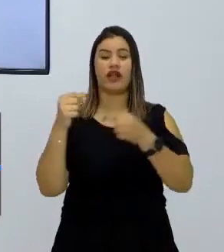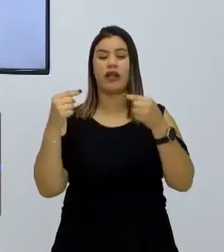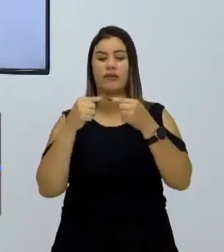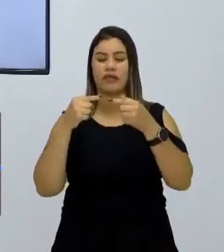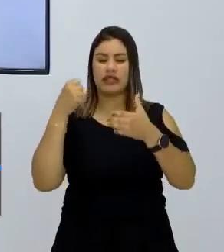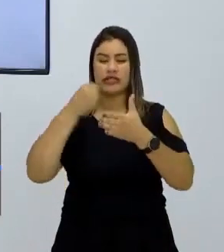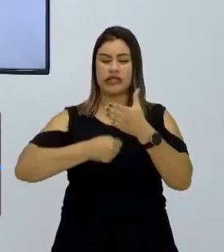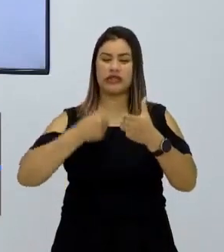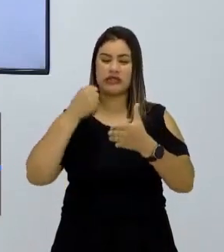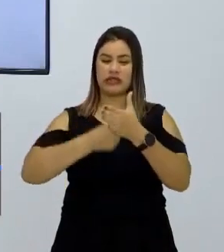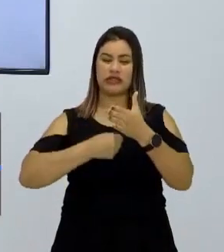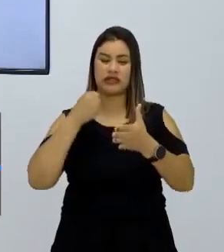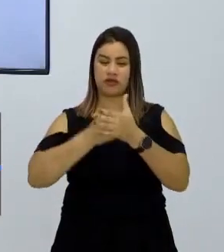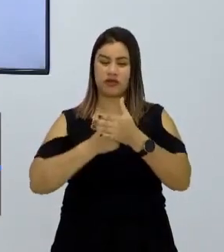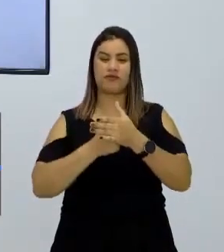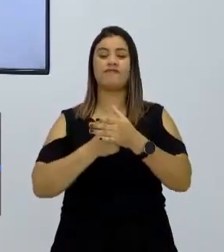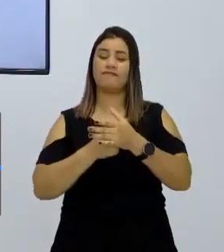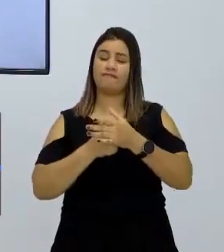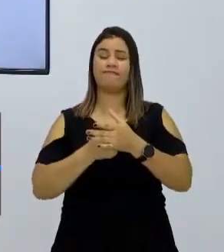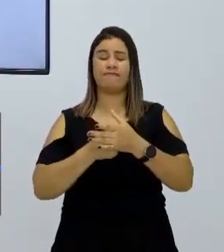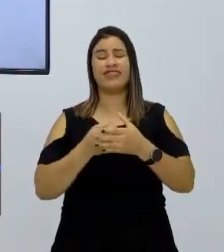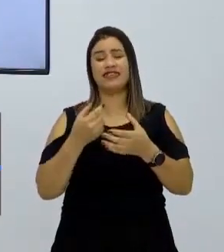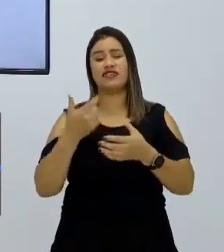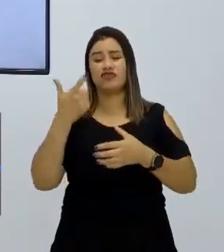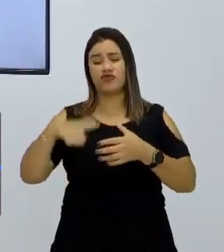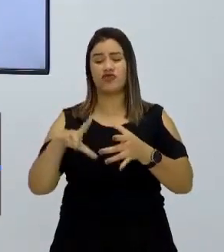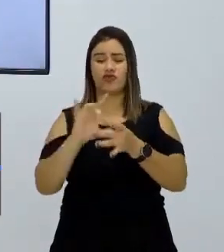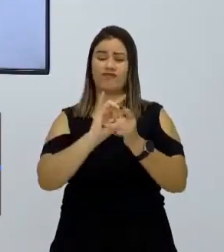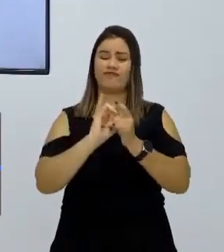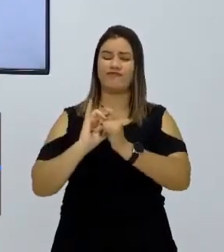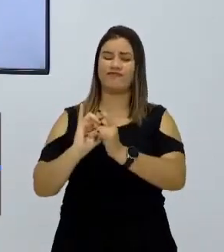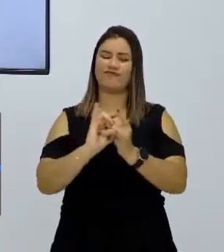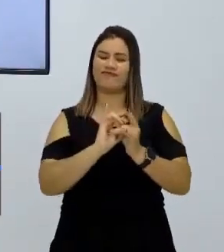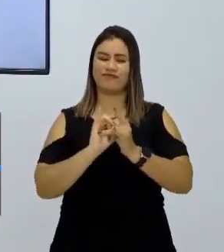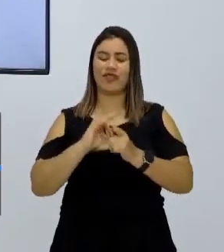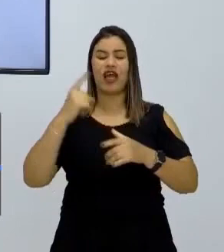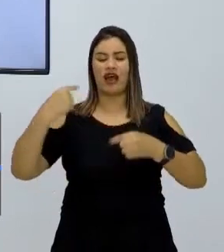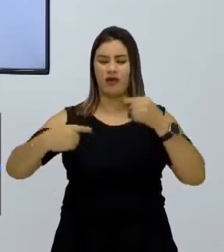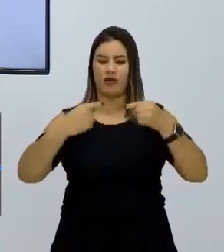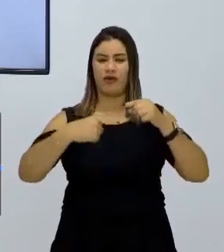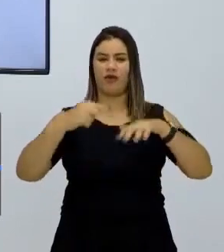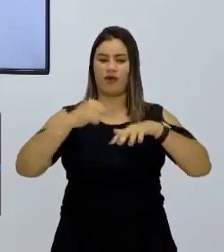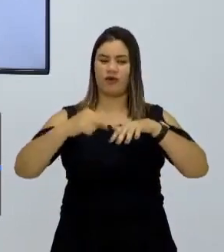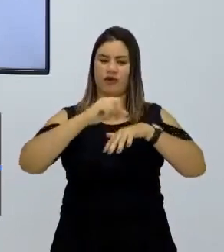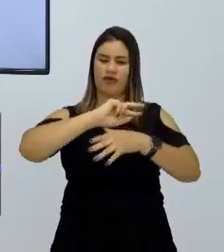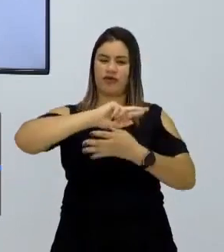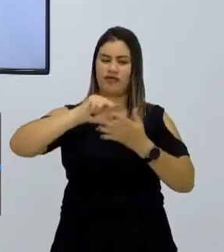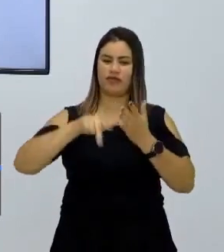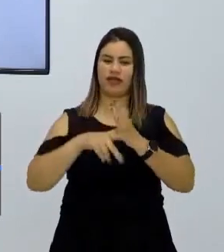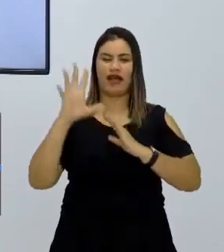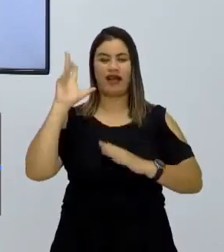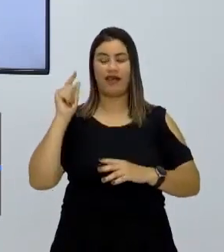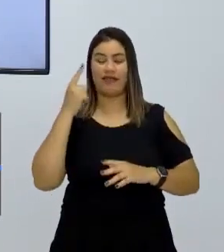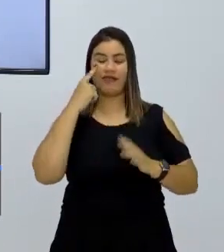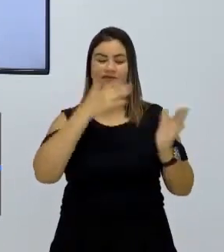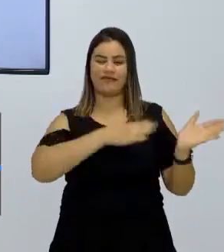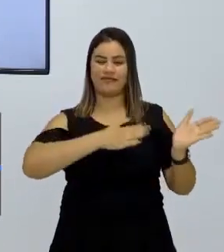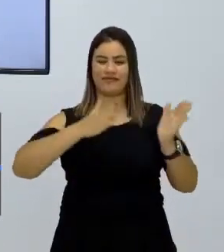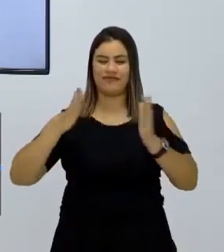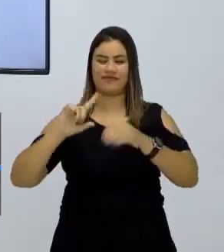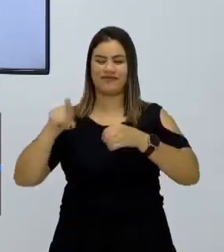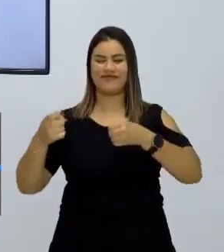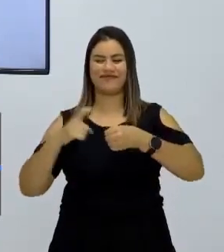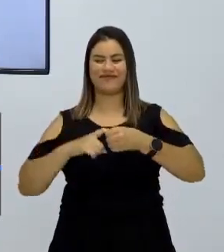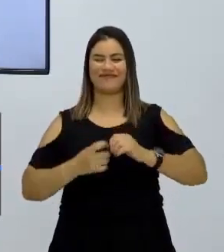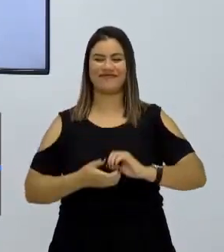impunidade e pela reconciliação. Que é uma discussão de vários continentes africanos. A gente vai ver o vídeo e